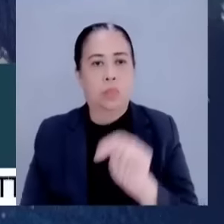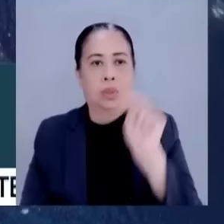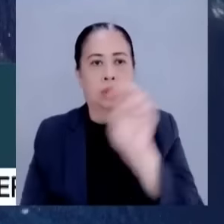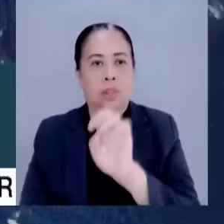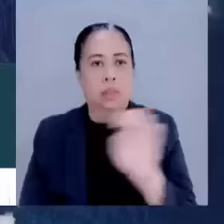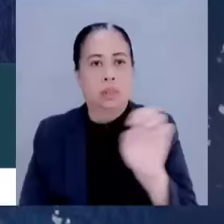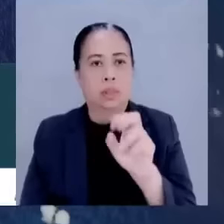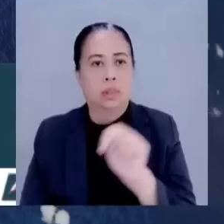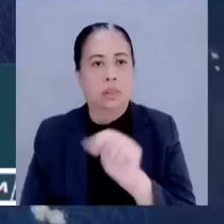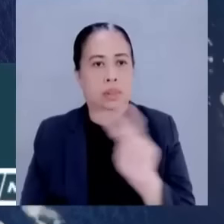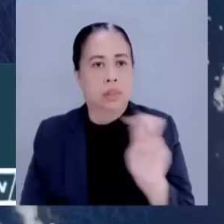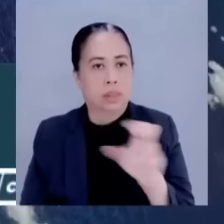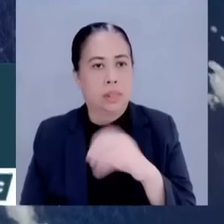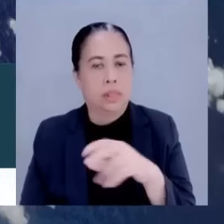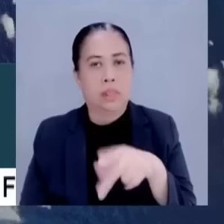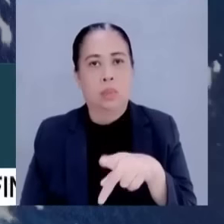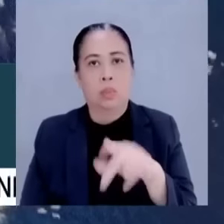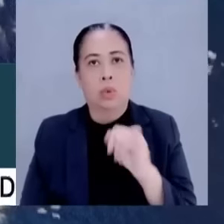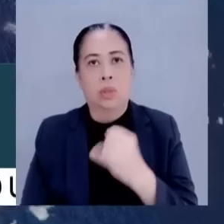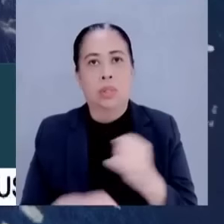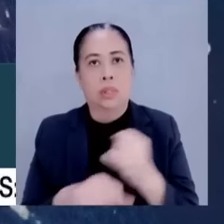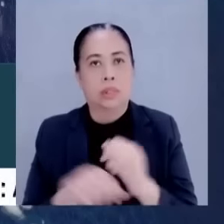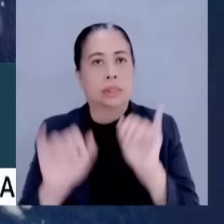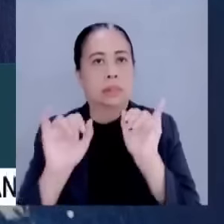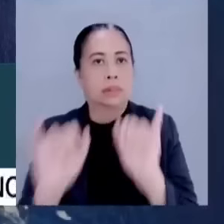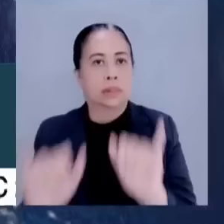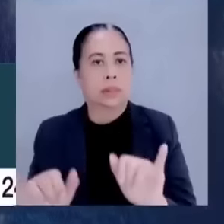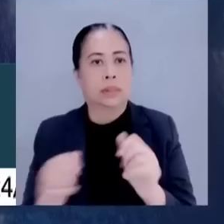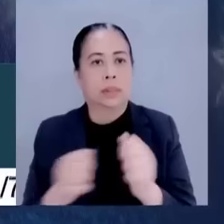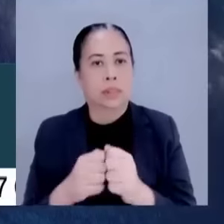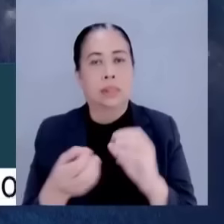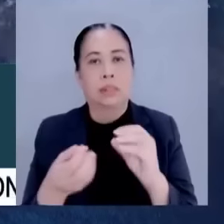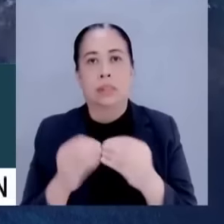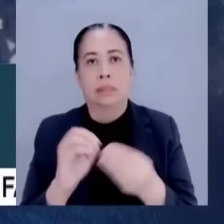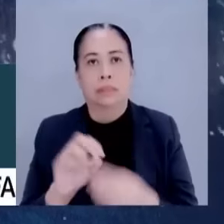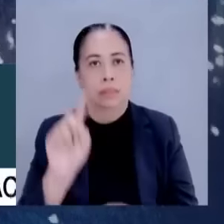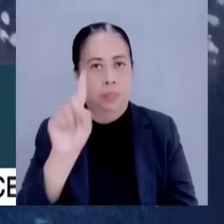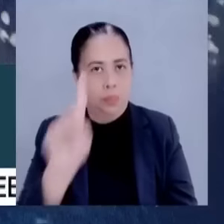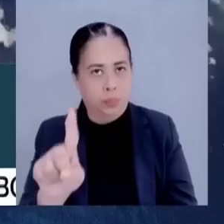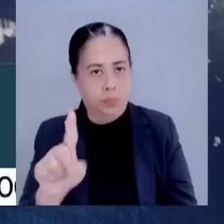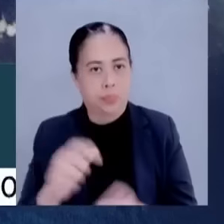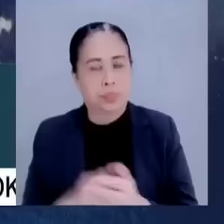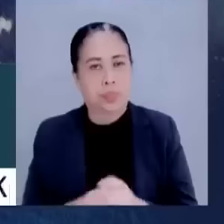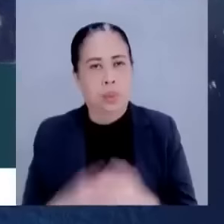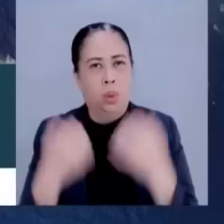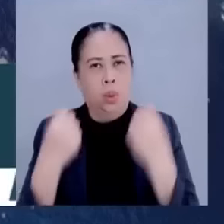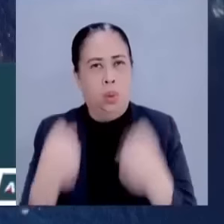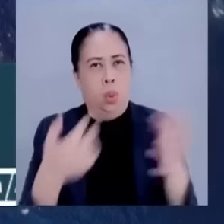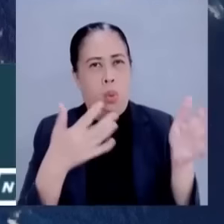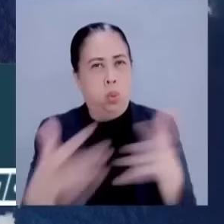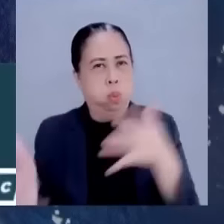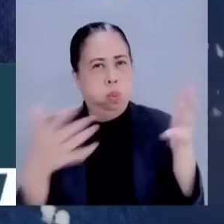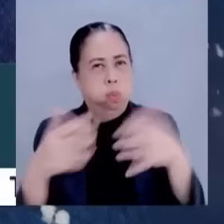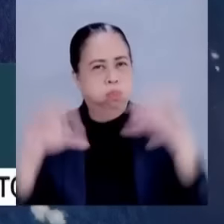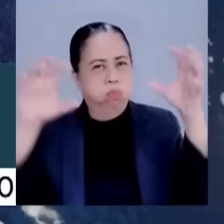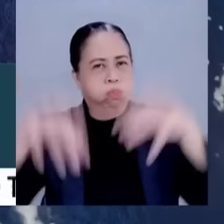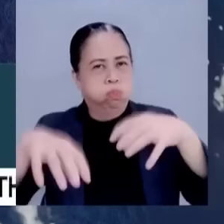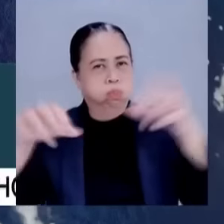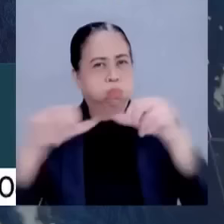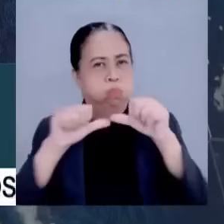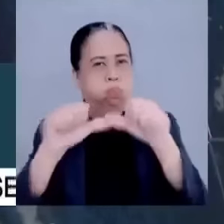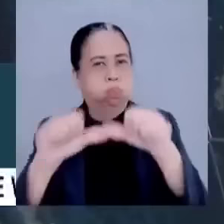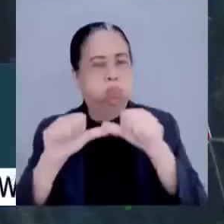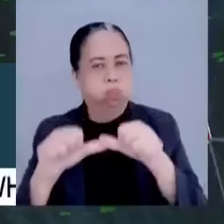eastern Nueva Ecija, and Polillo Islands remain under wind signal number 1. Violent winds and torrential rains will continue to